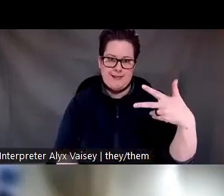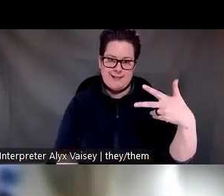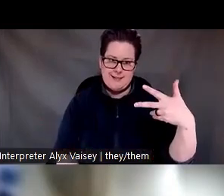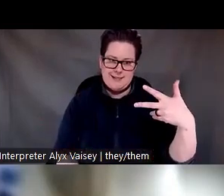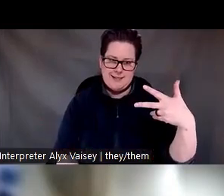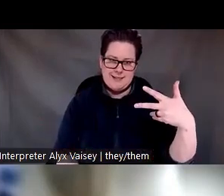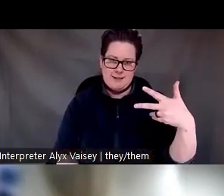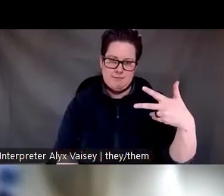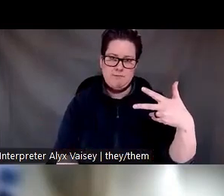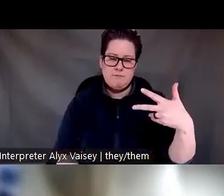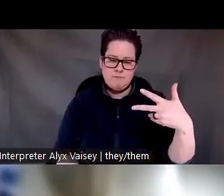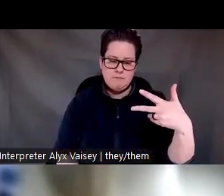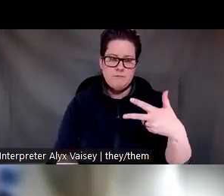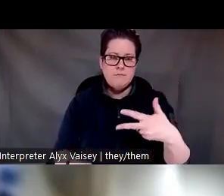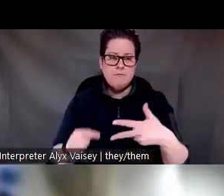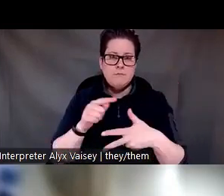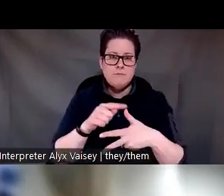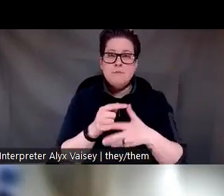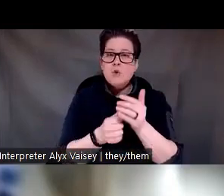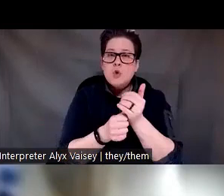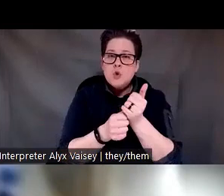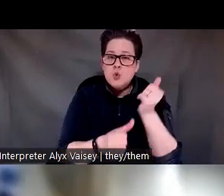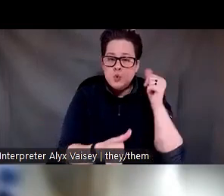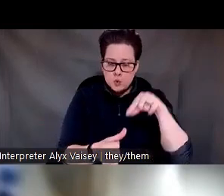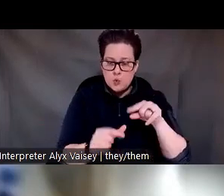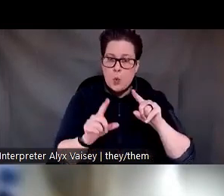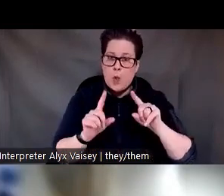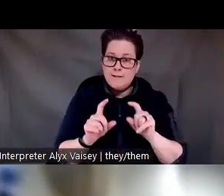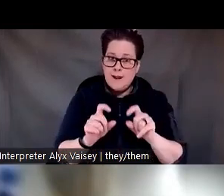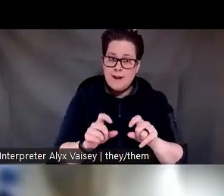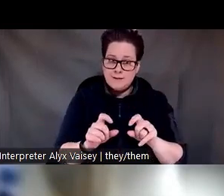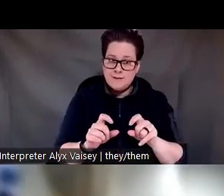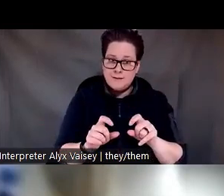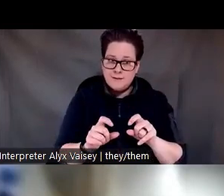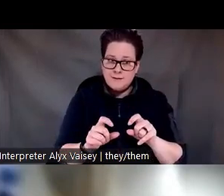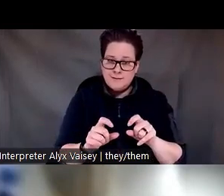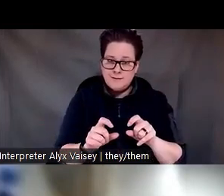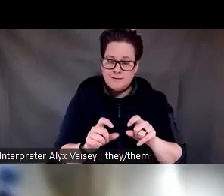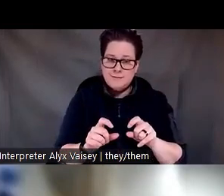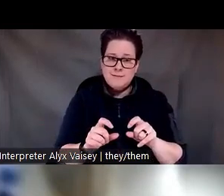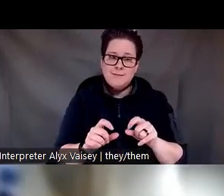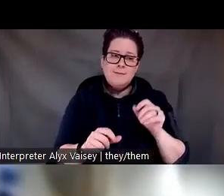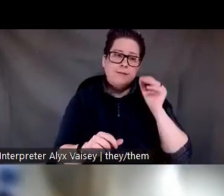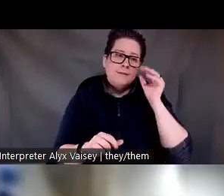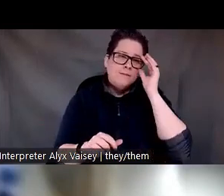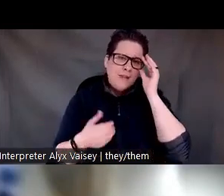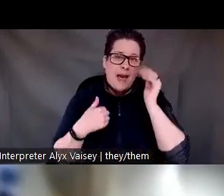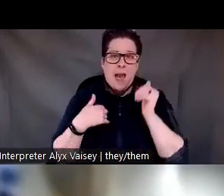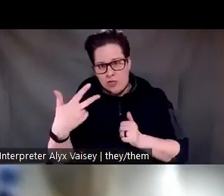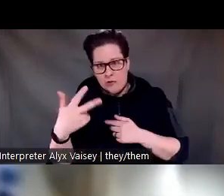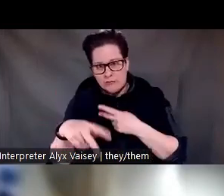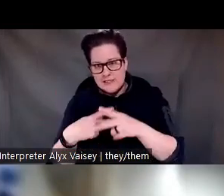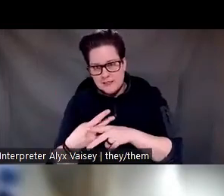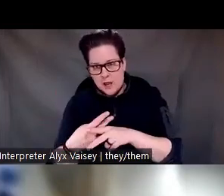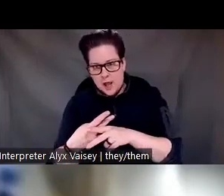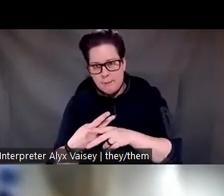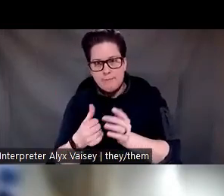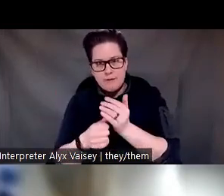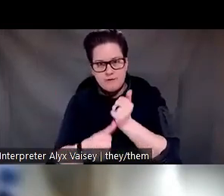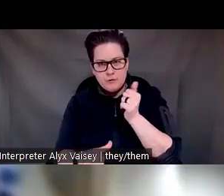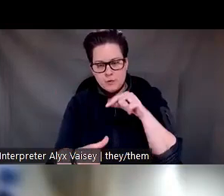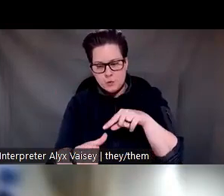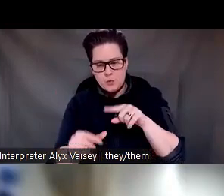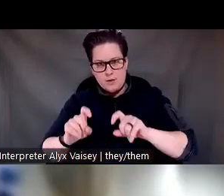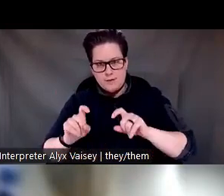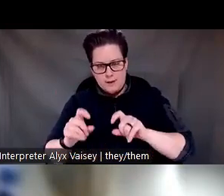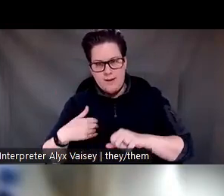to do this. You can do a stool test, and the stool test, there are three different stool tests